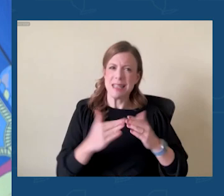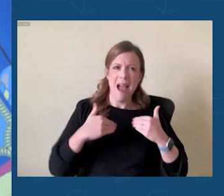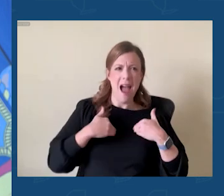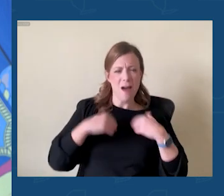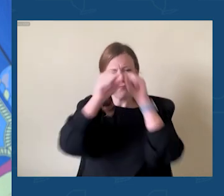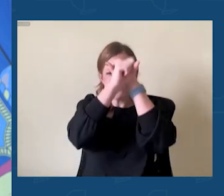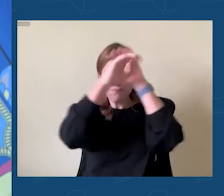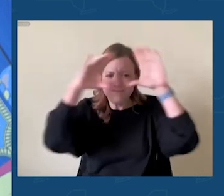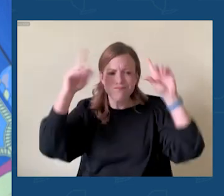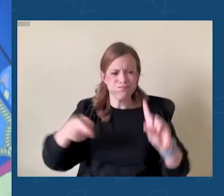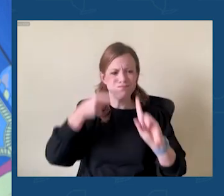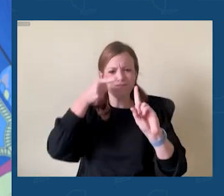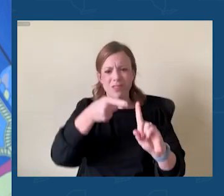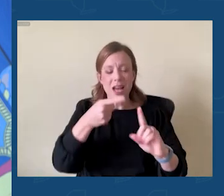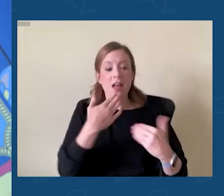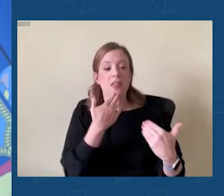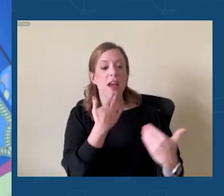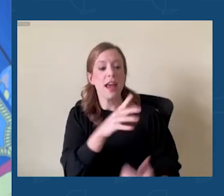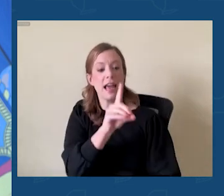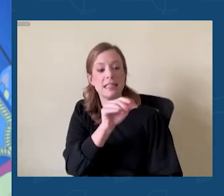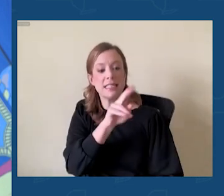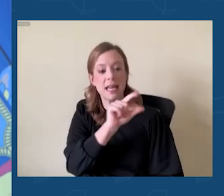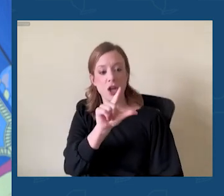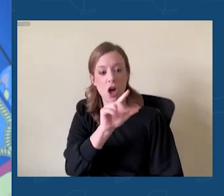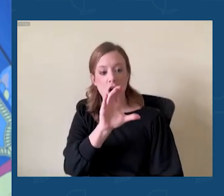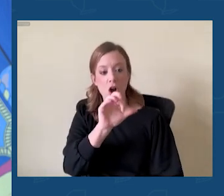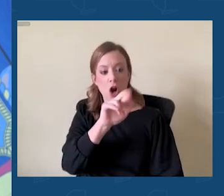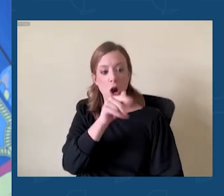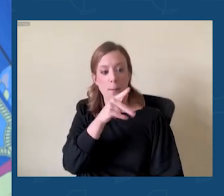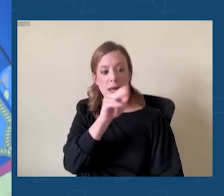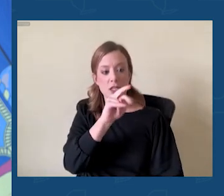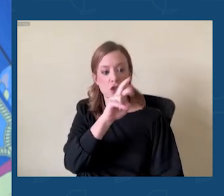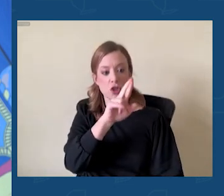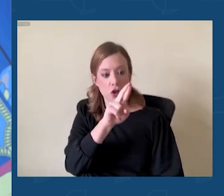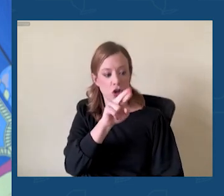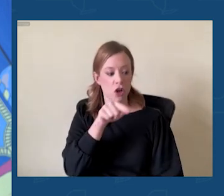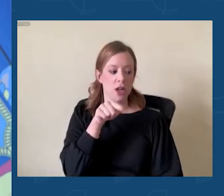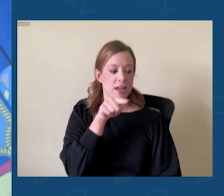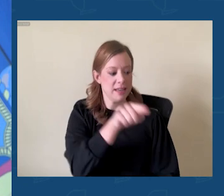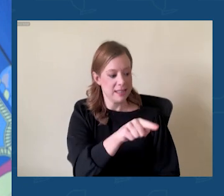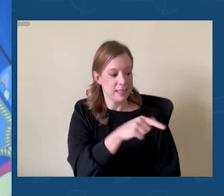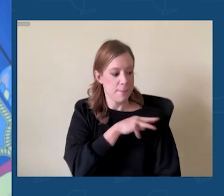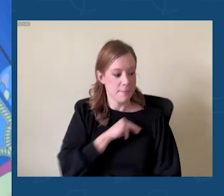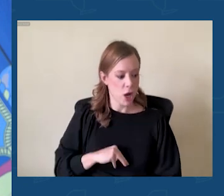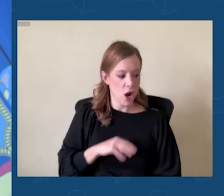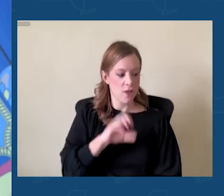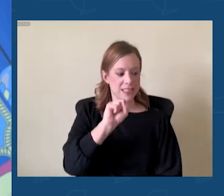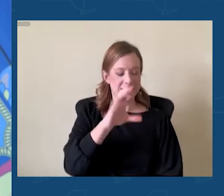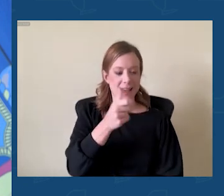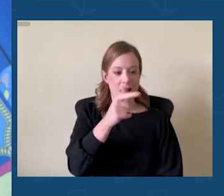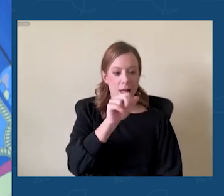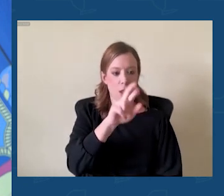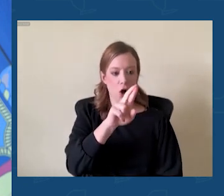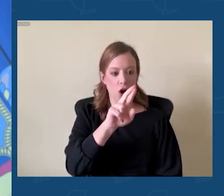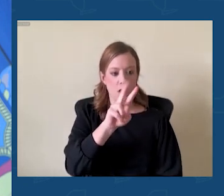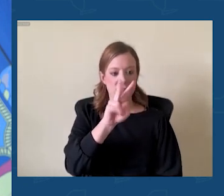thank Daniel Carpenter, the mayor of Schuylerville, the village of Schuylerville. Let's have him stand up and give a wave here, Mayor